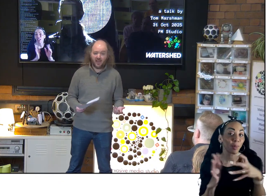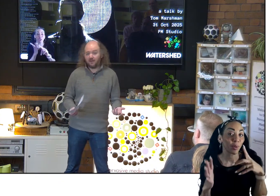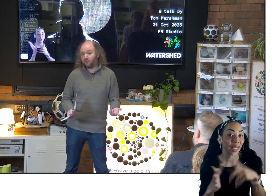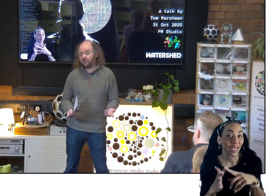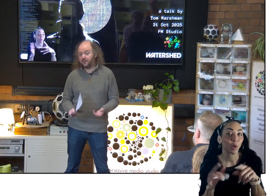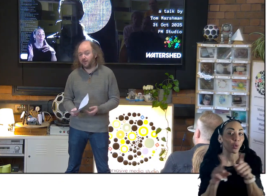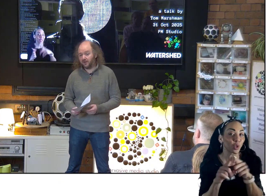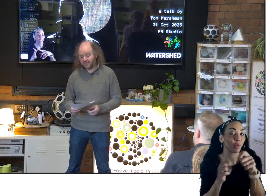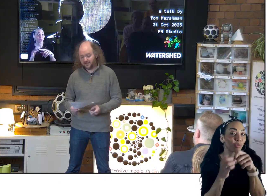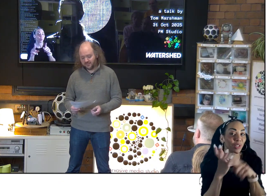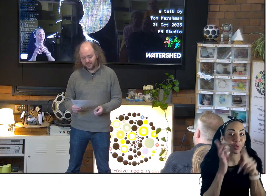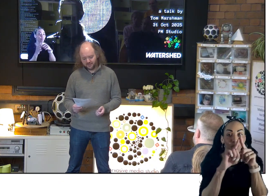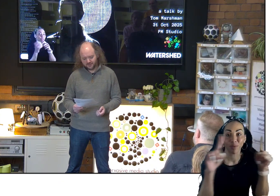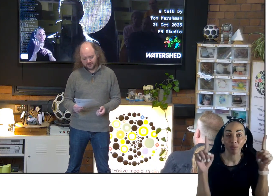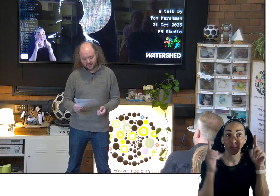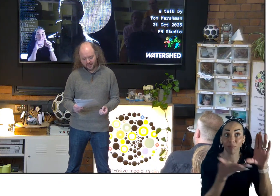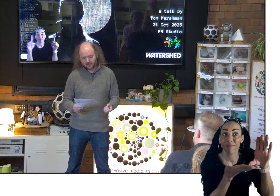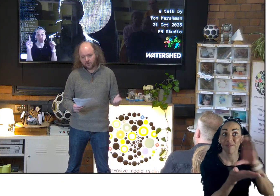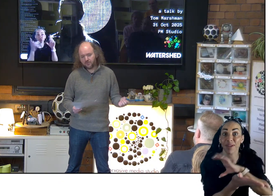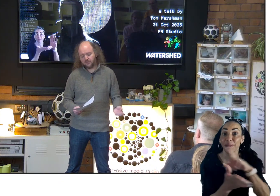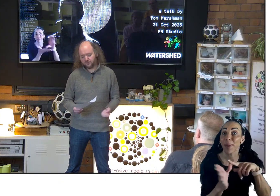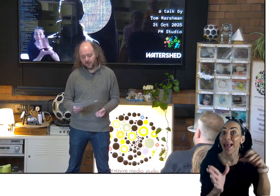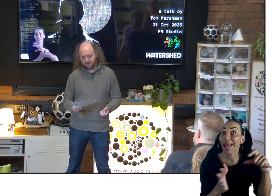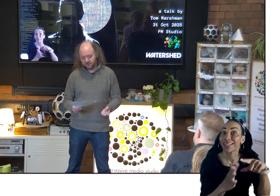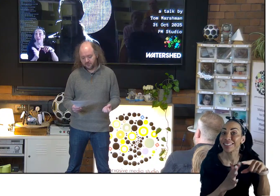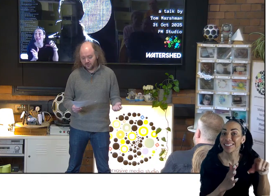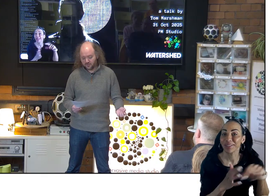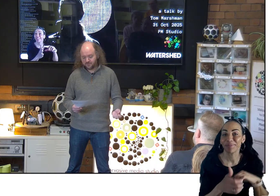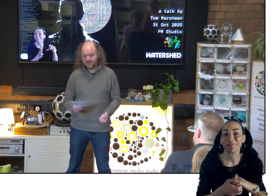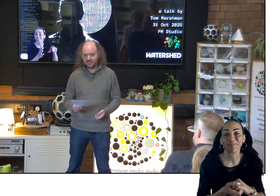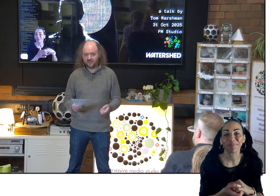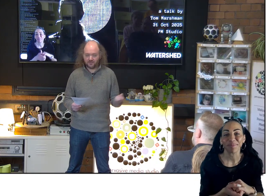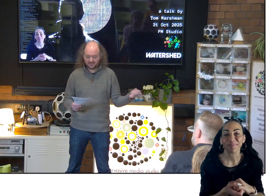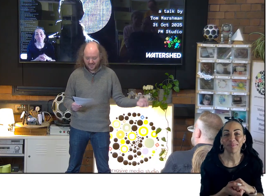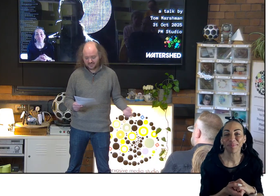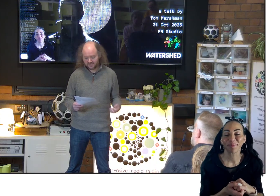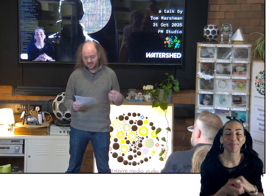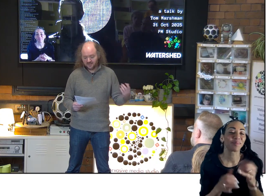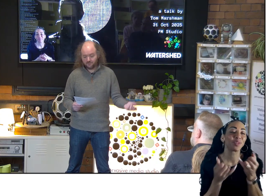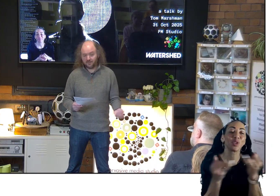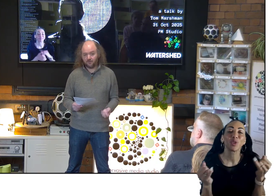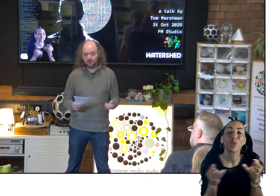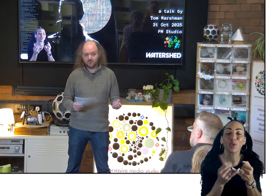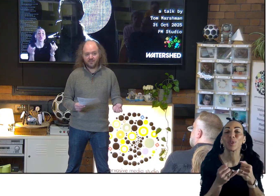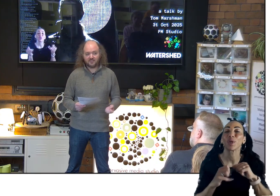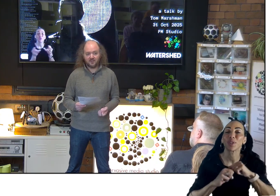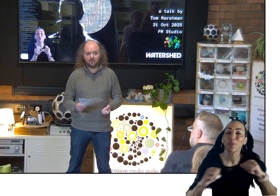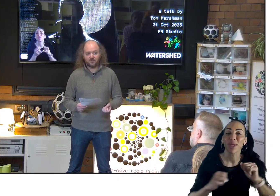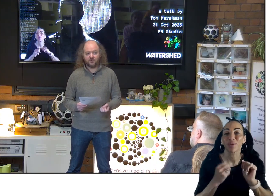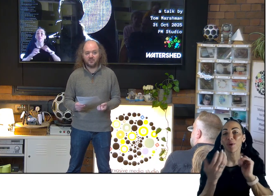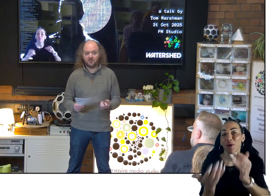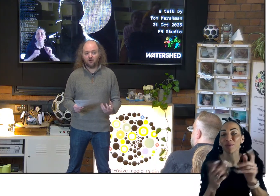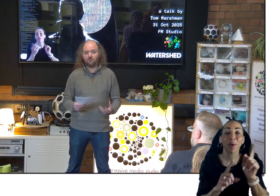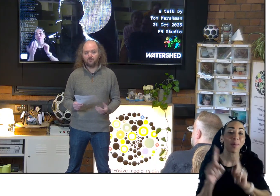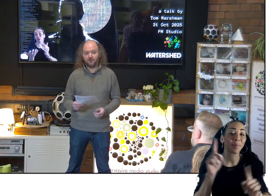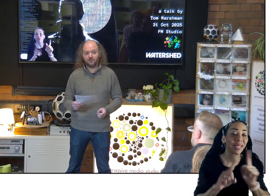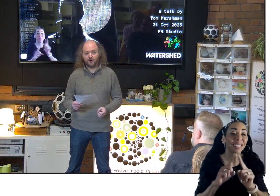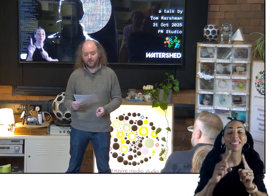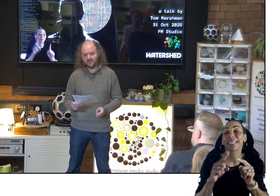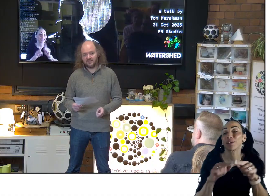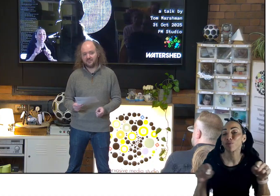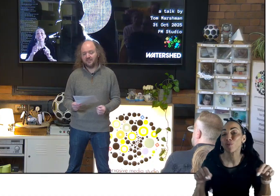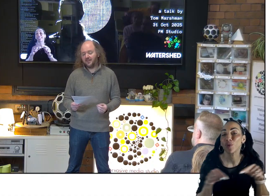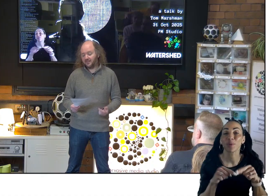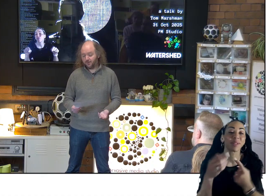Bristol, and we're funded by Arts Council England. And what we do is we offer studio space, including desks, meeting rooms, events and opportunities, all for free